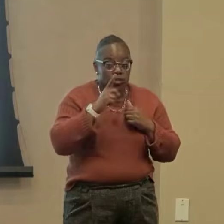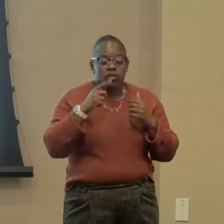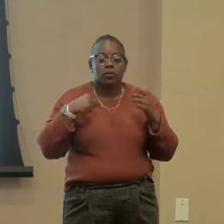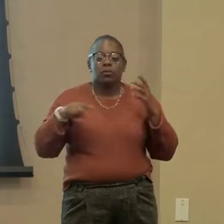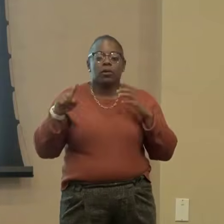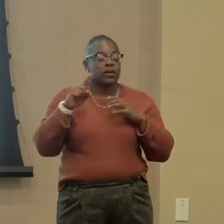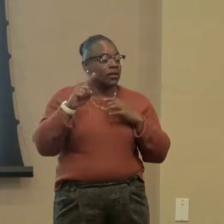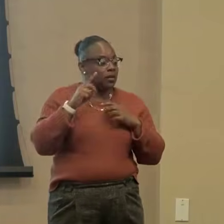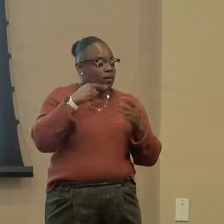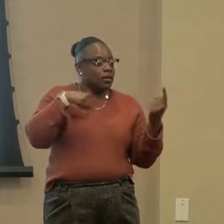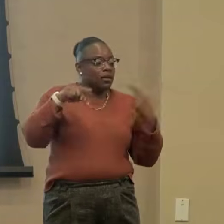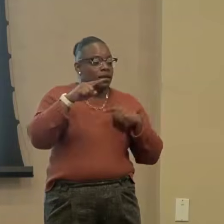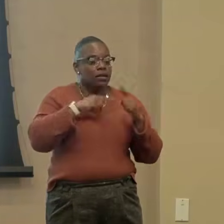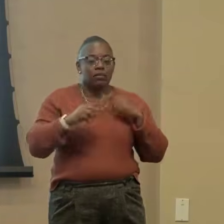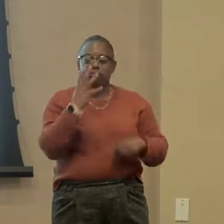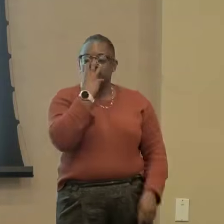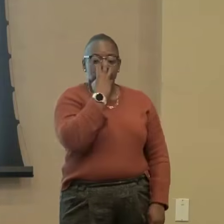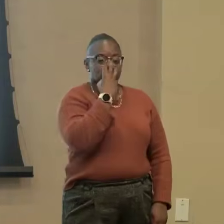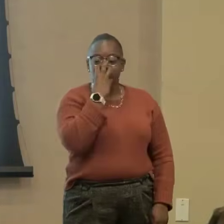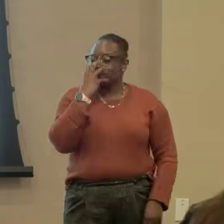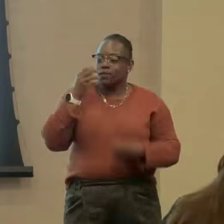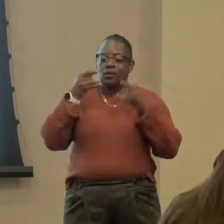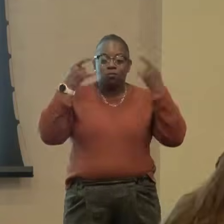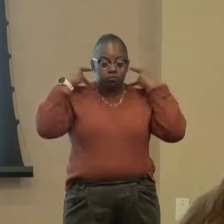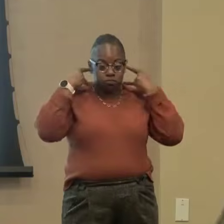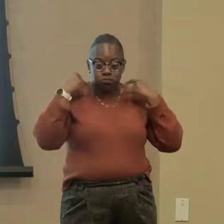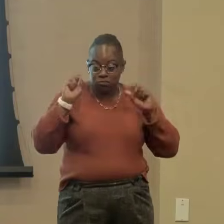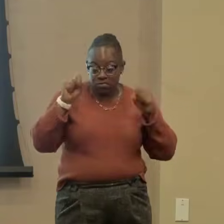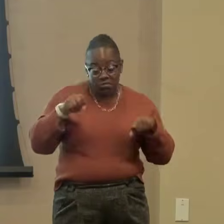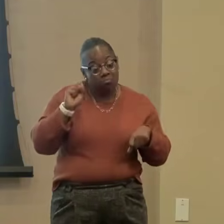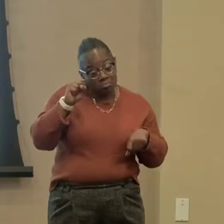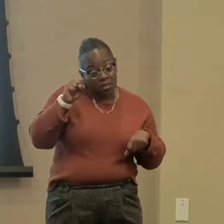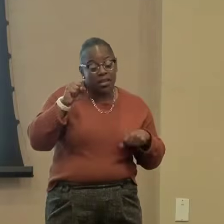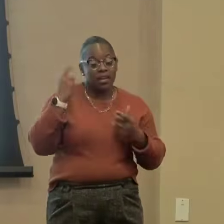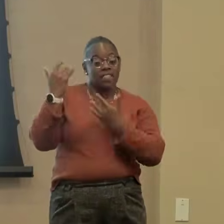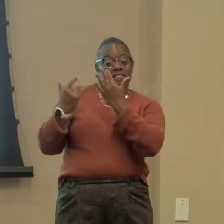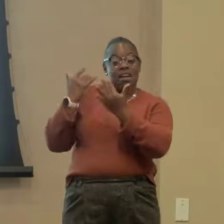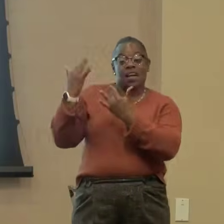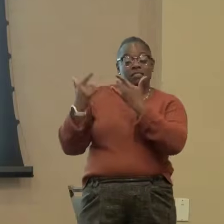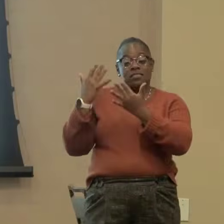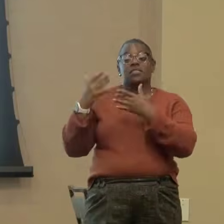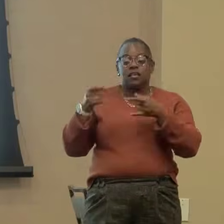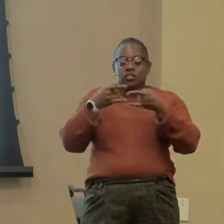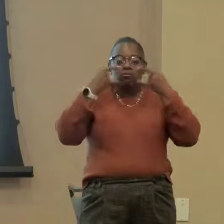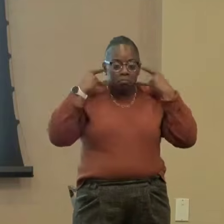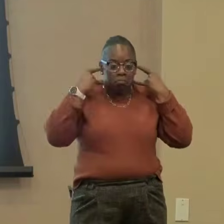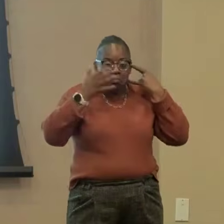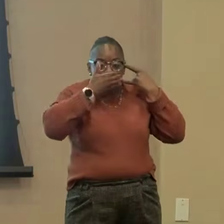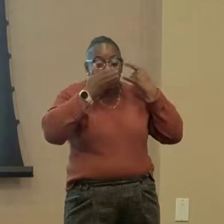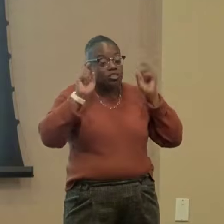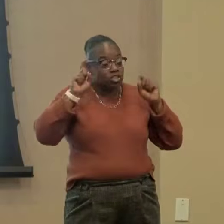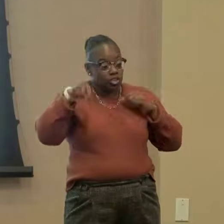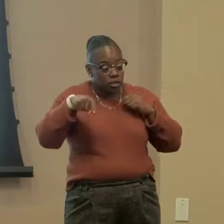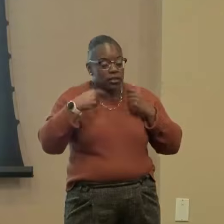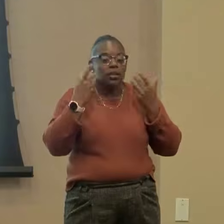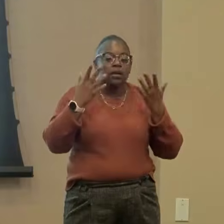walking around with N95s? Absolutely, especially after the fires. I didn't leave my house without it. But then you sort of,